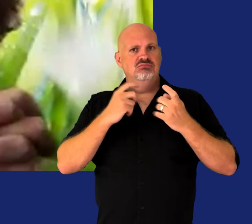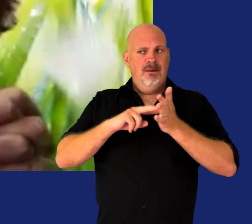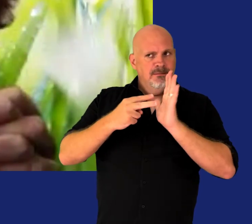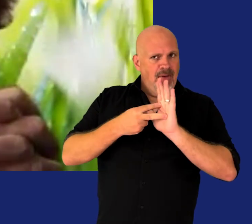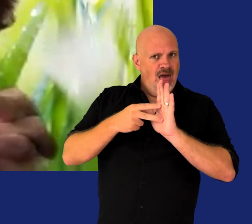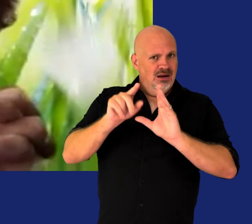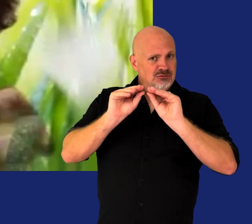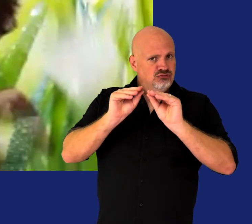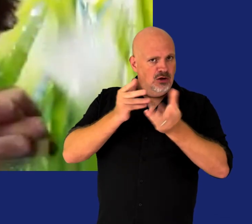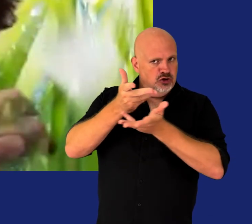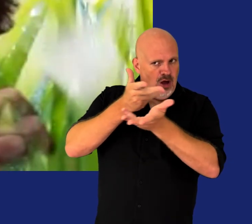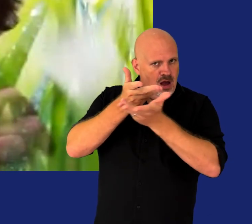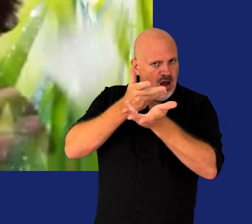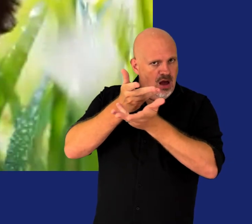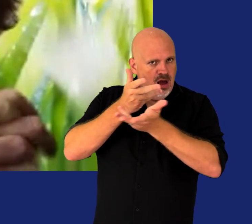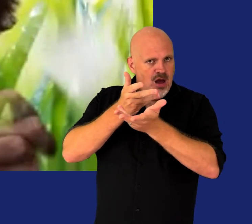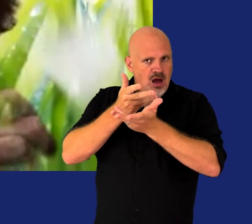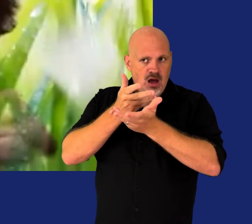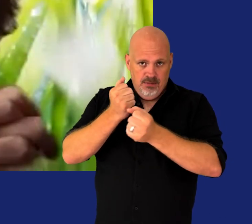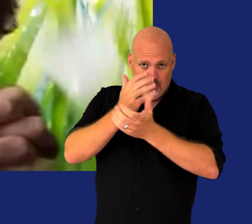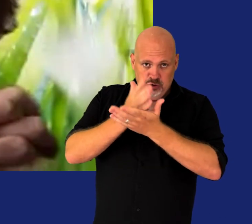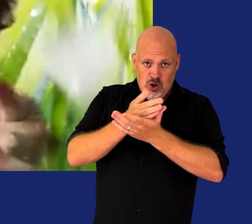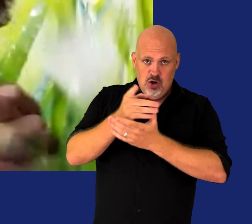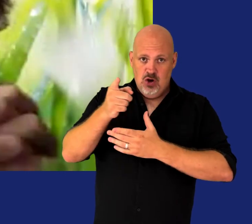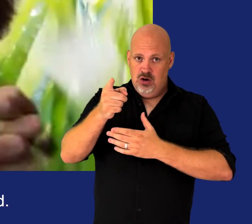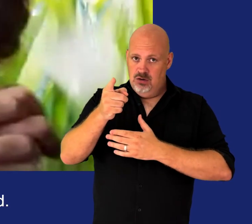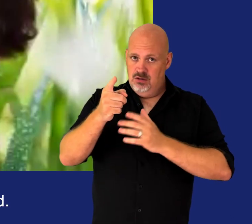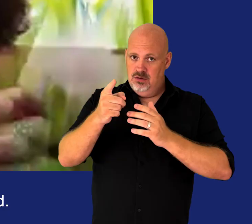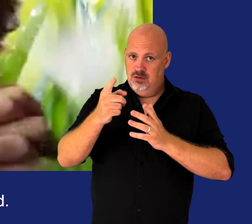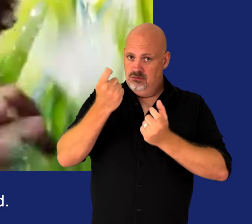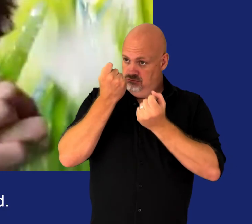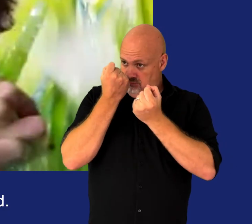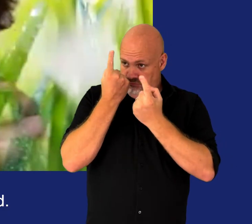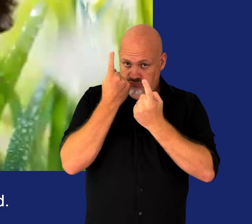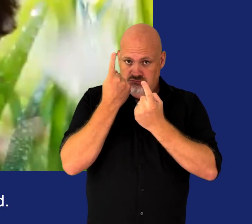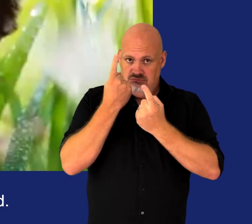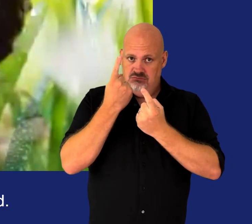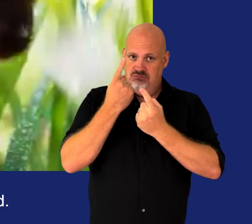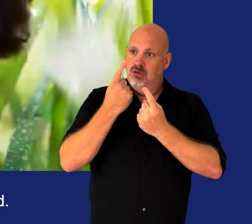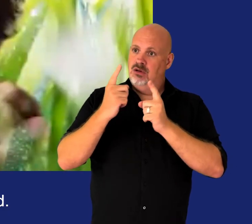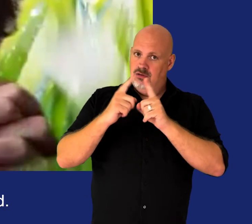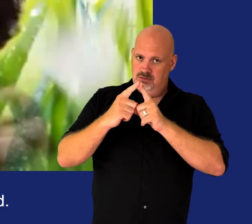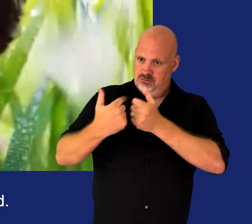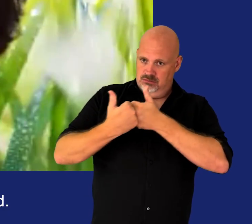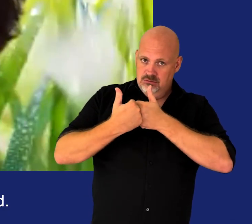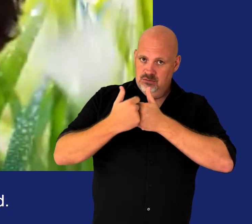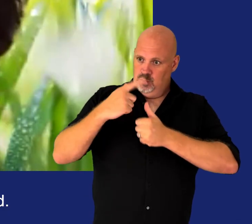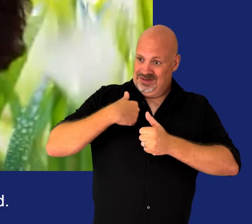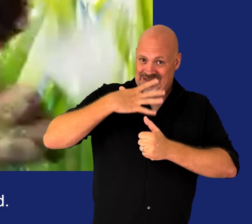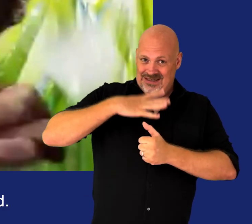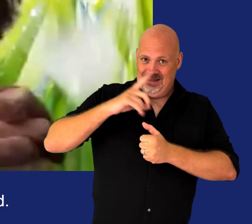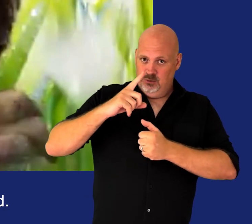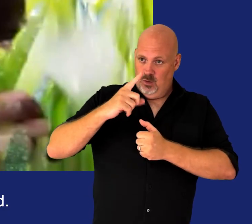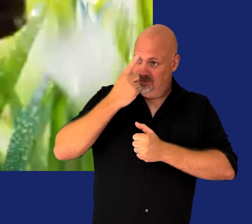and planning with the instructor to enable them firstly to understand and then accommodate